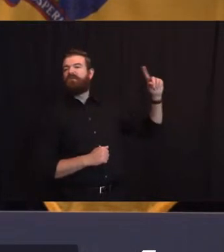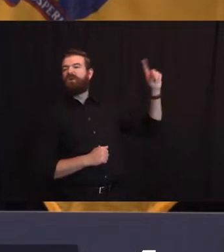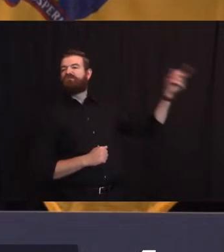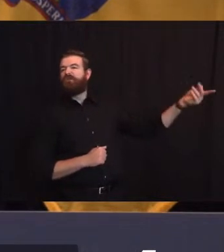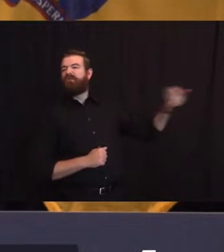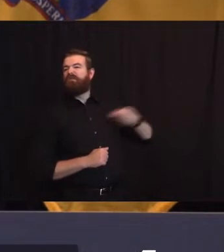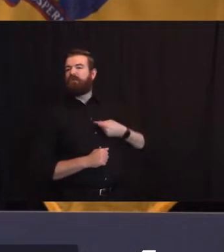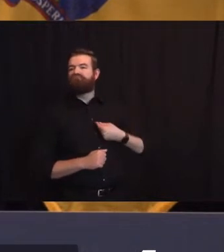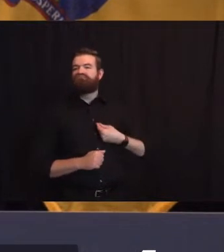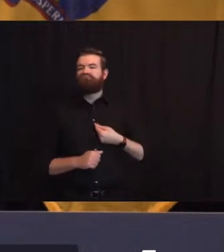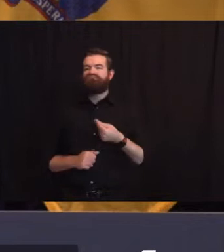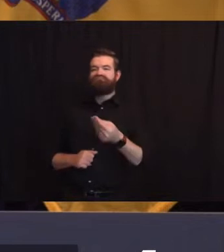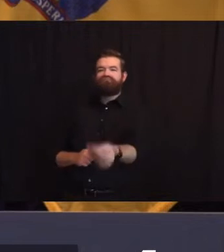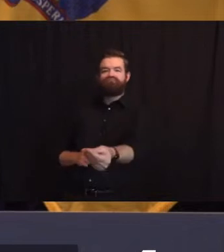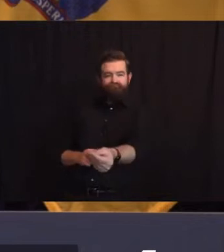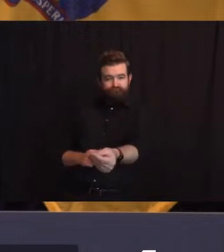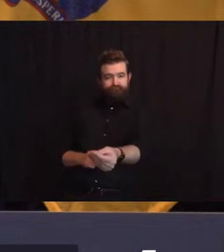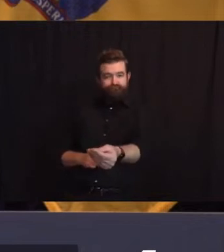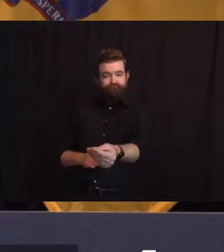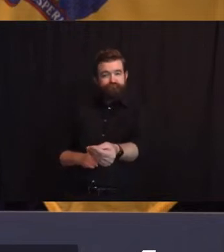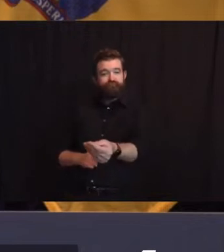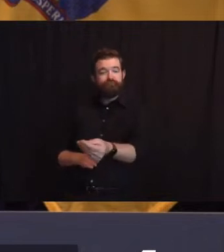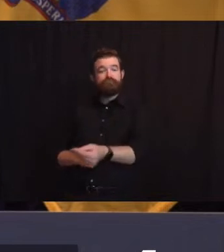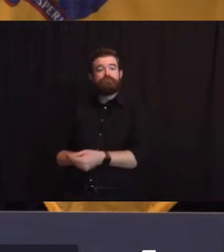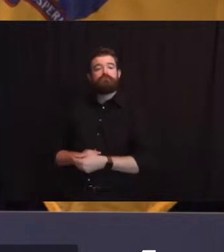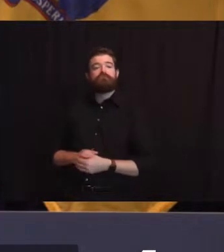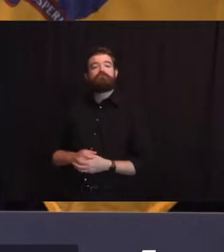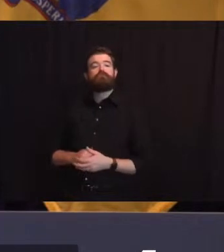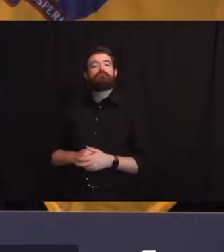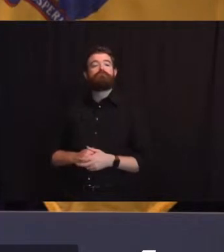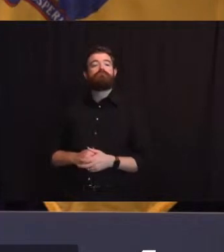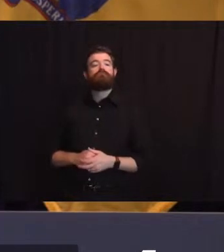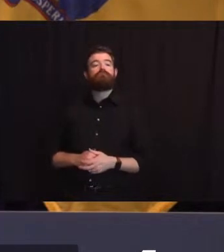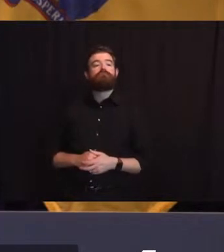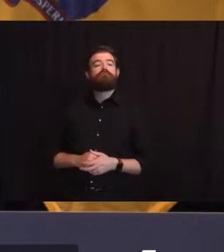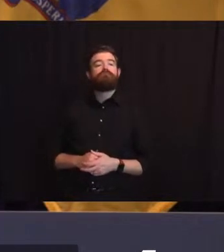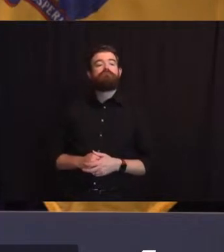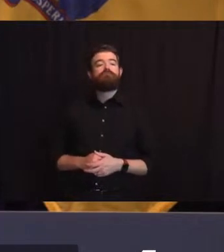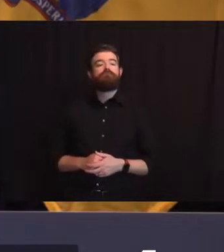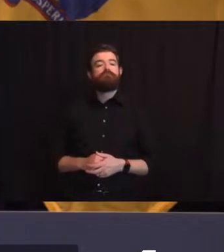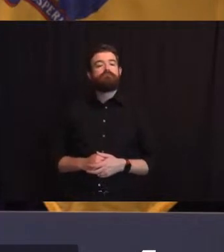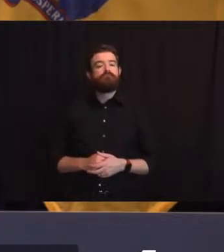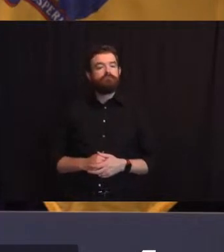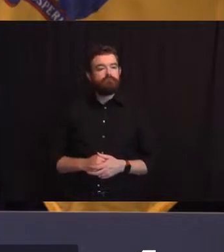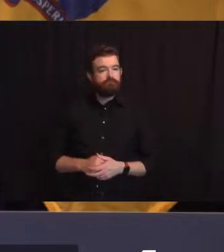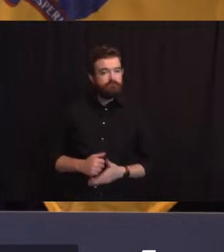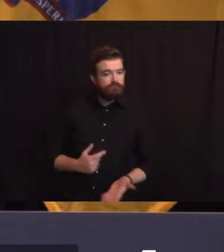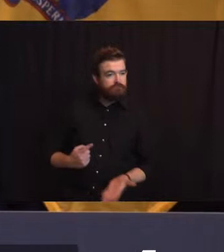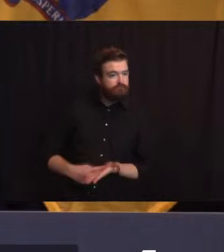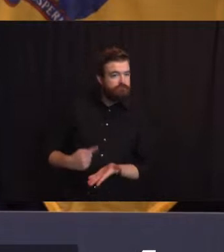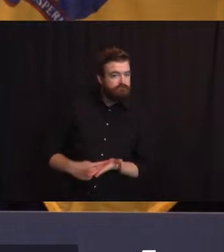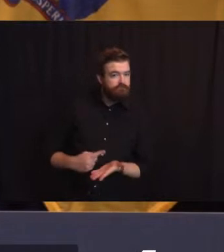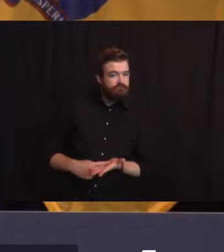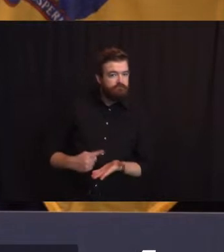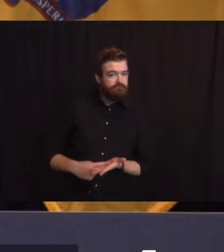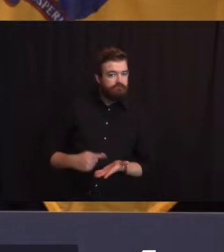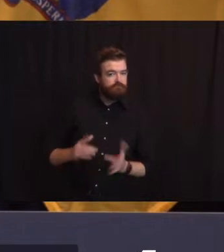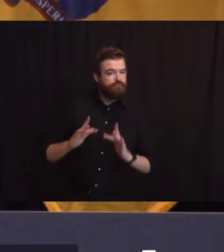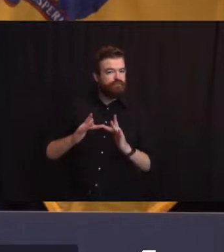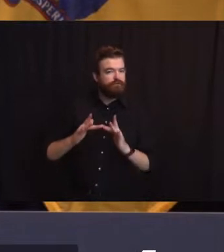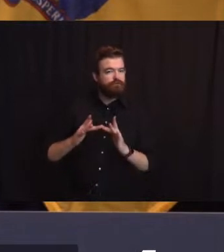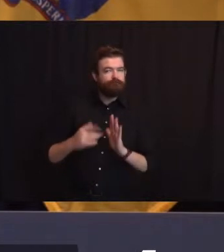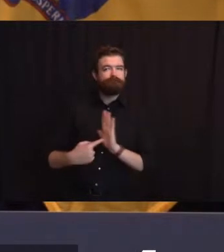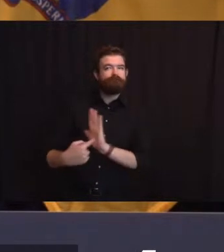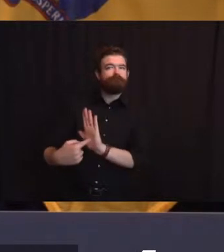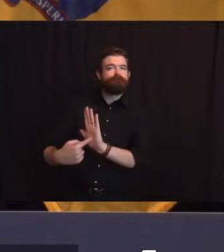vaccine status. So entertainment venues, stadiums, et cetera, can use it as a way to verify entry. Is New Jersey working on something